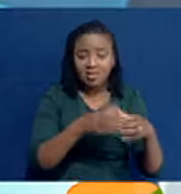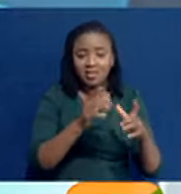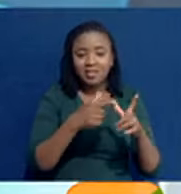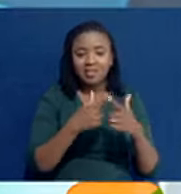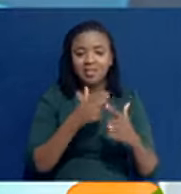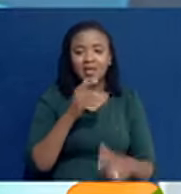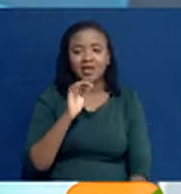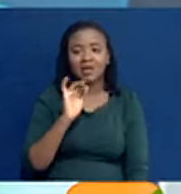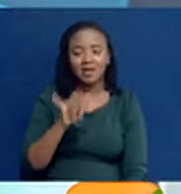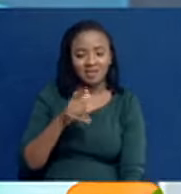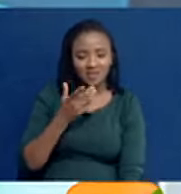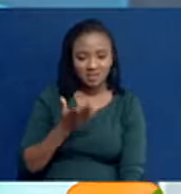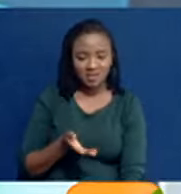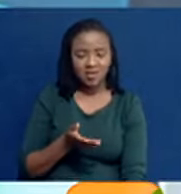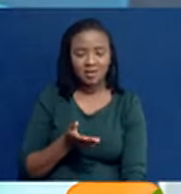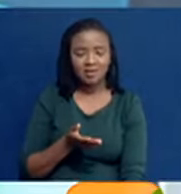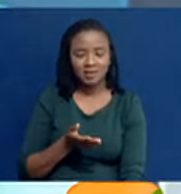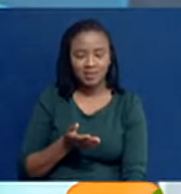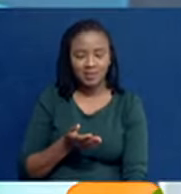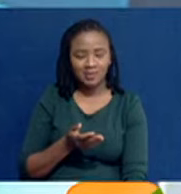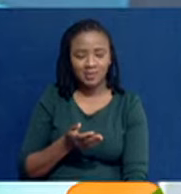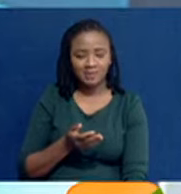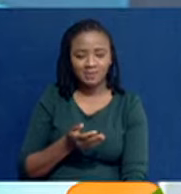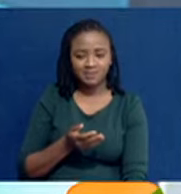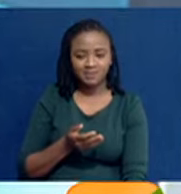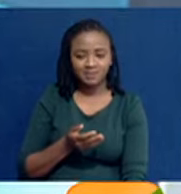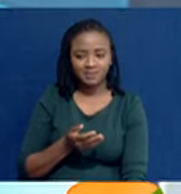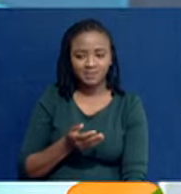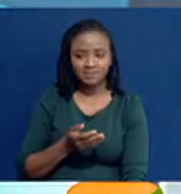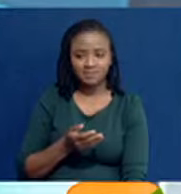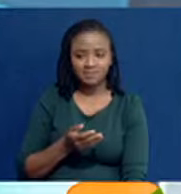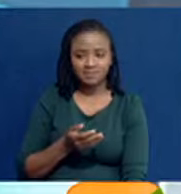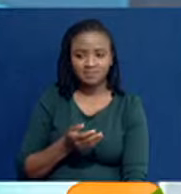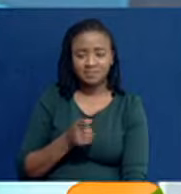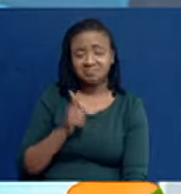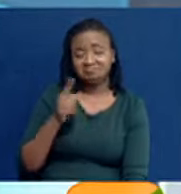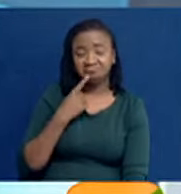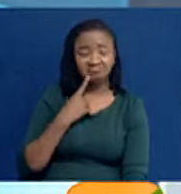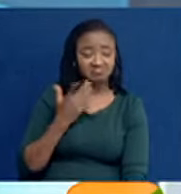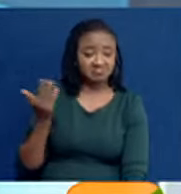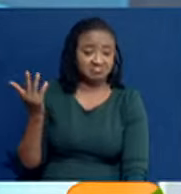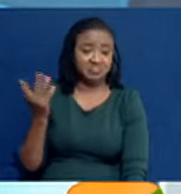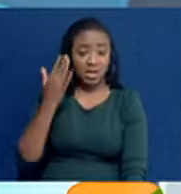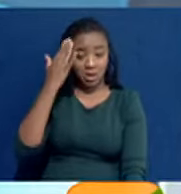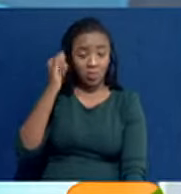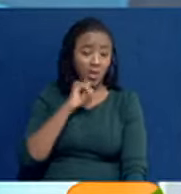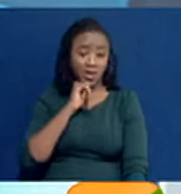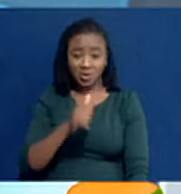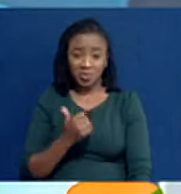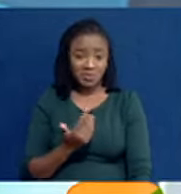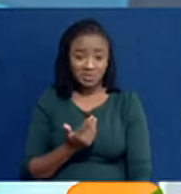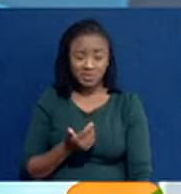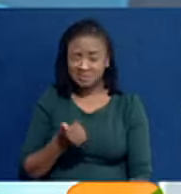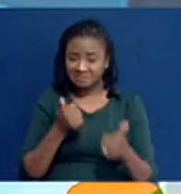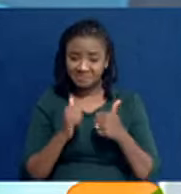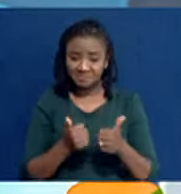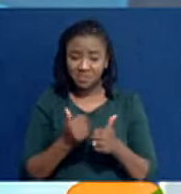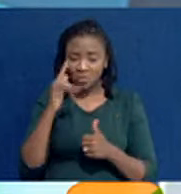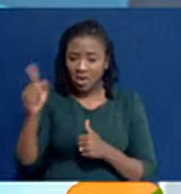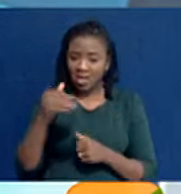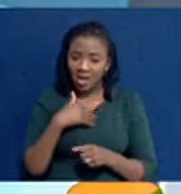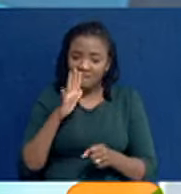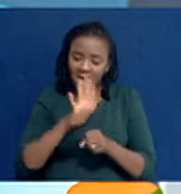Women was coming to Nairobi. Mm-hmm. And he said, why not? As she says that she has a lot of